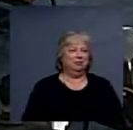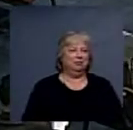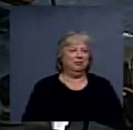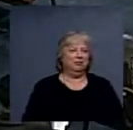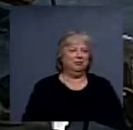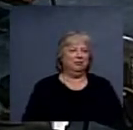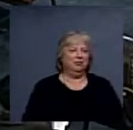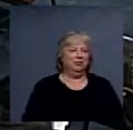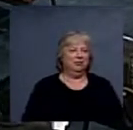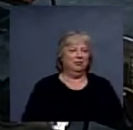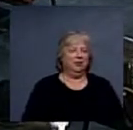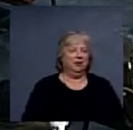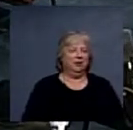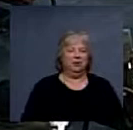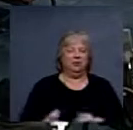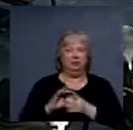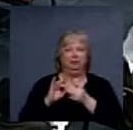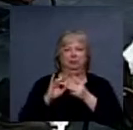Wonderful organization.